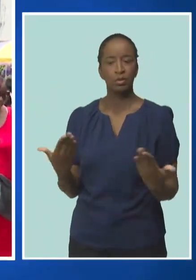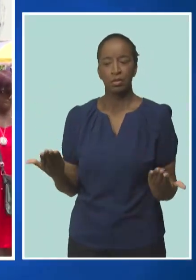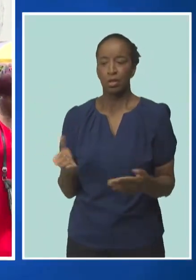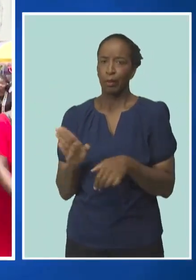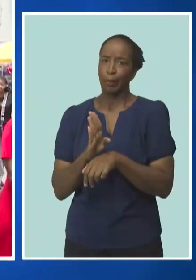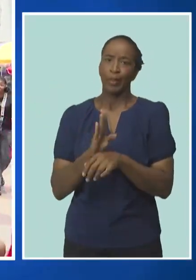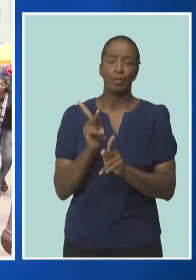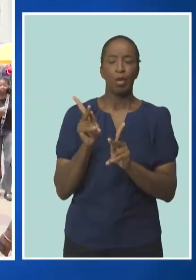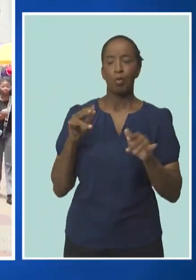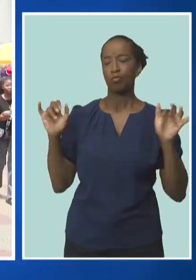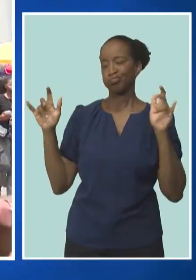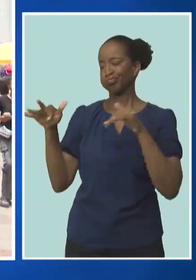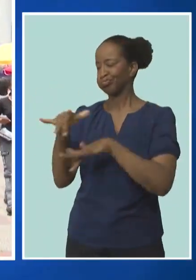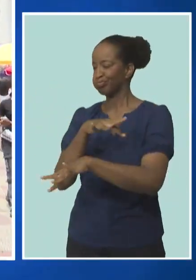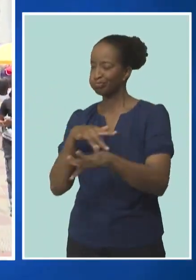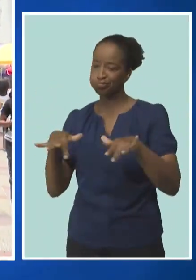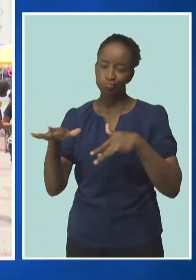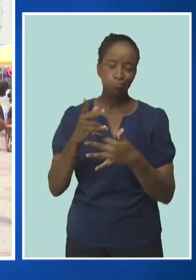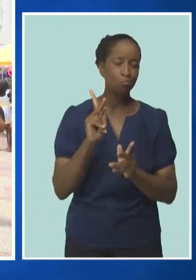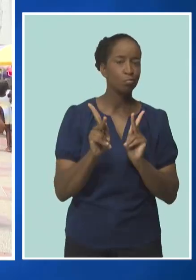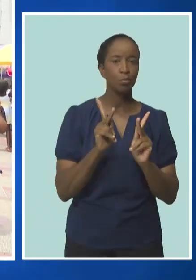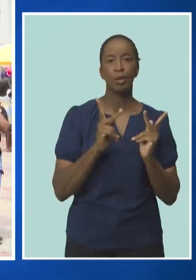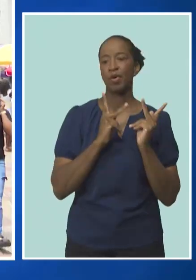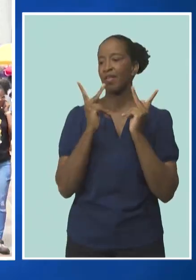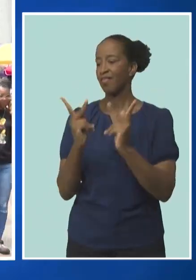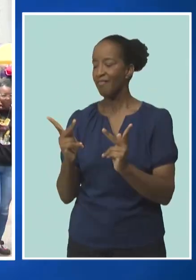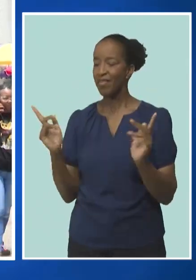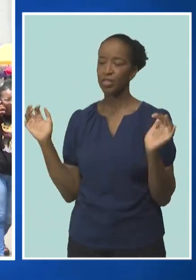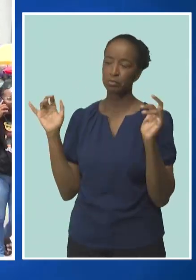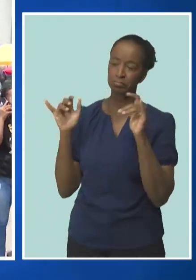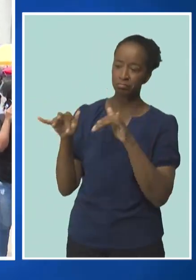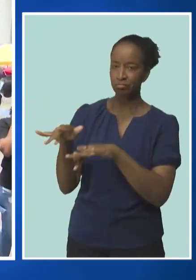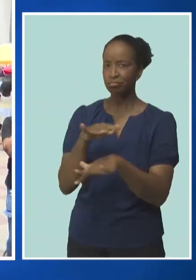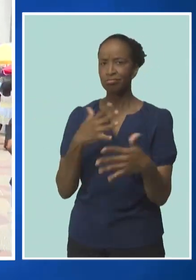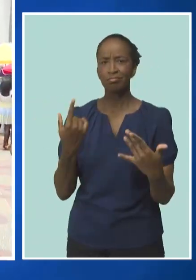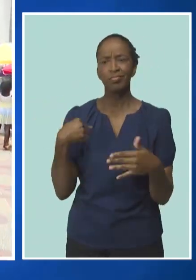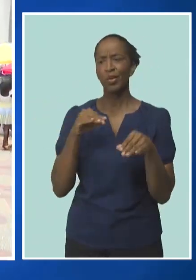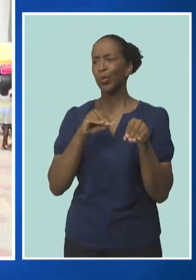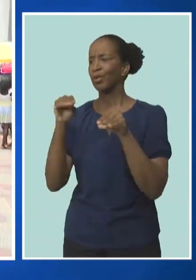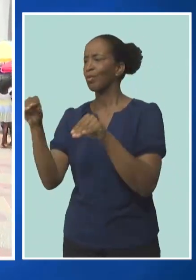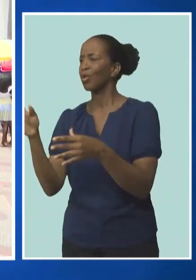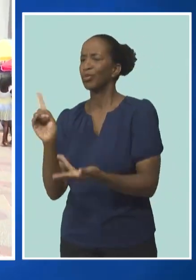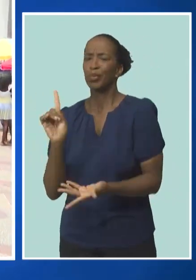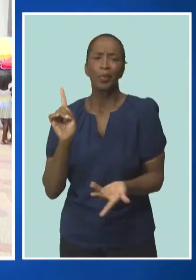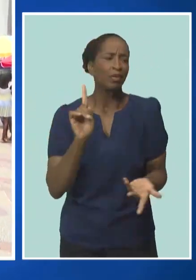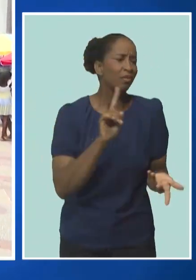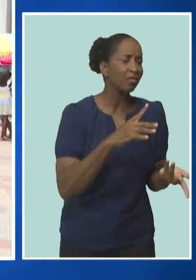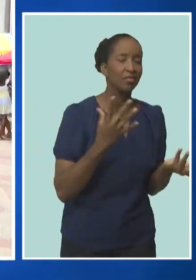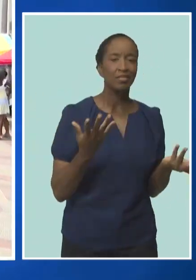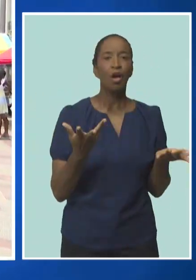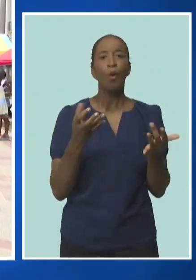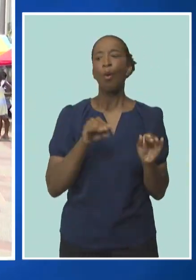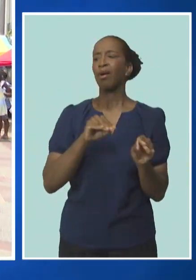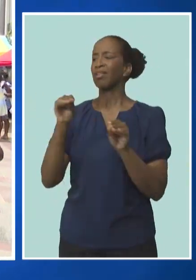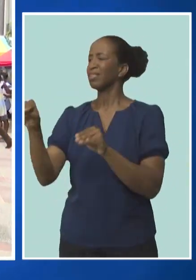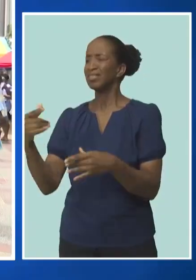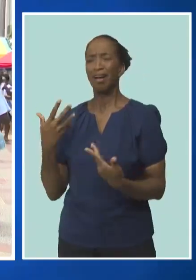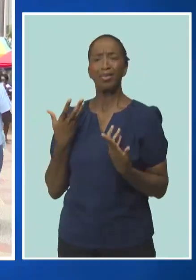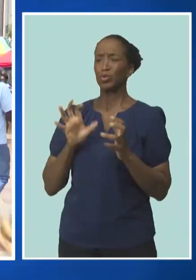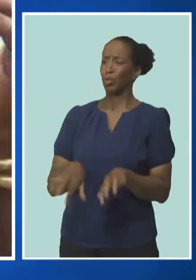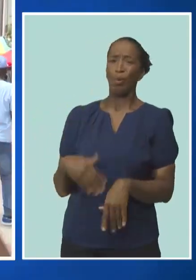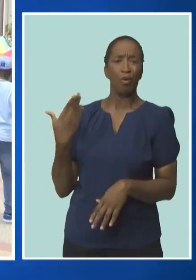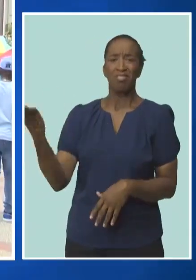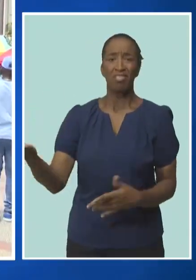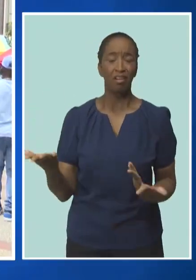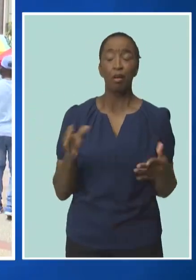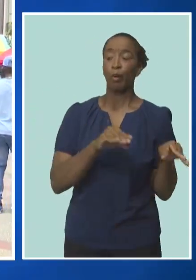street in town. Tourists, everybody's pass through here, and ain't no way to put me. Real thing, and there's one put me, part me and one get put. And